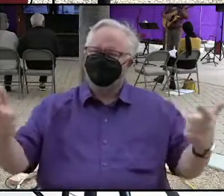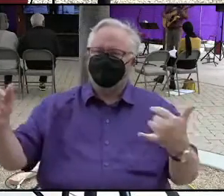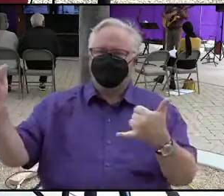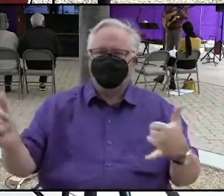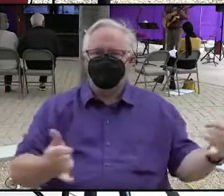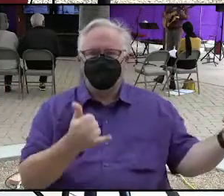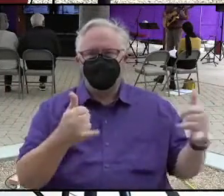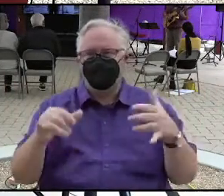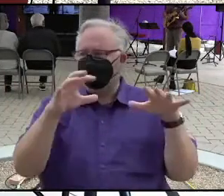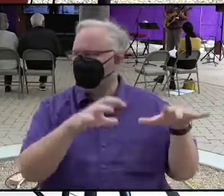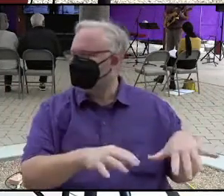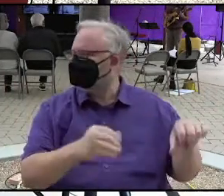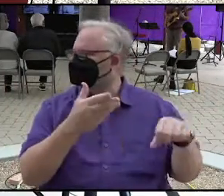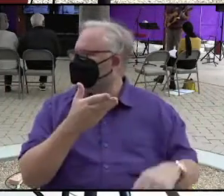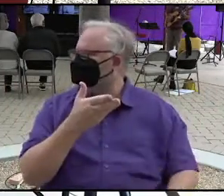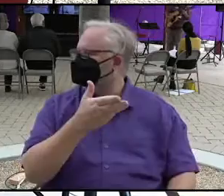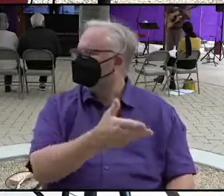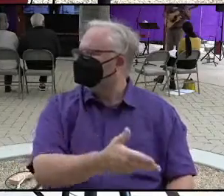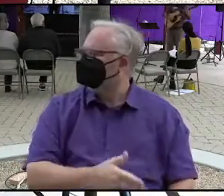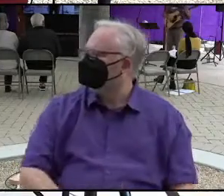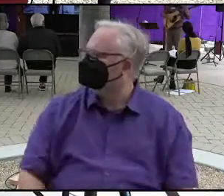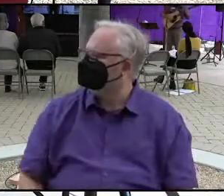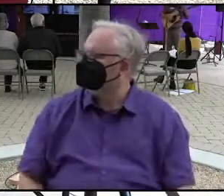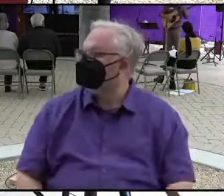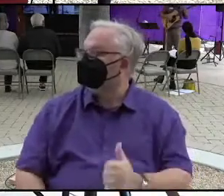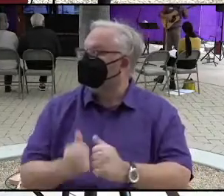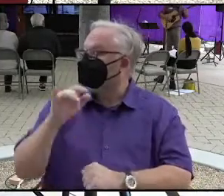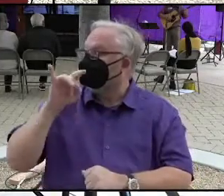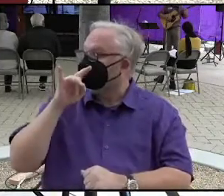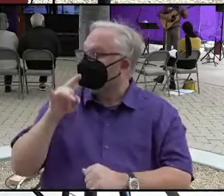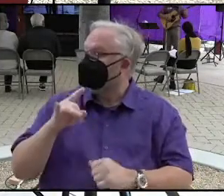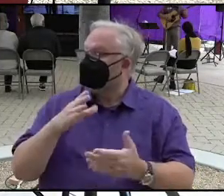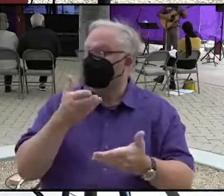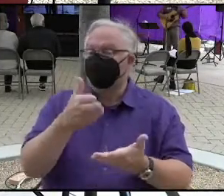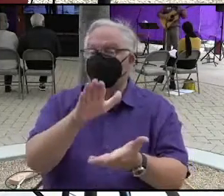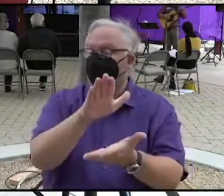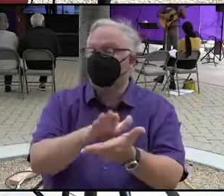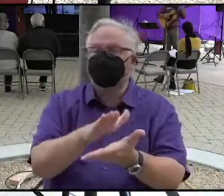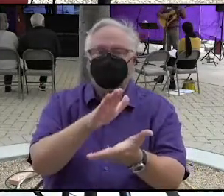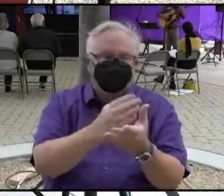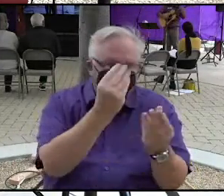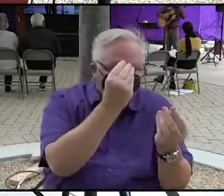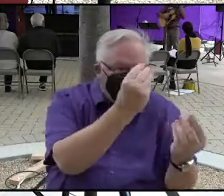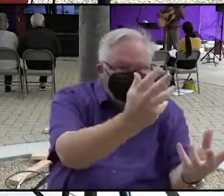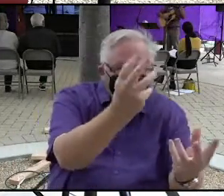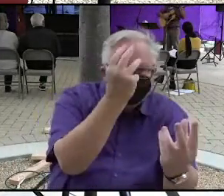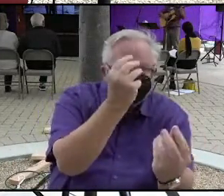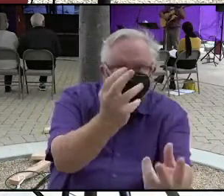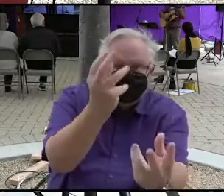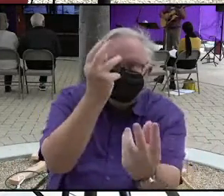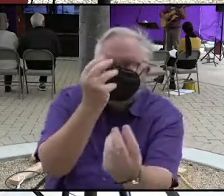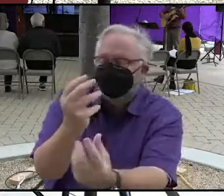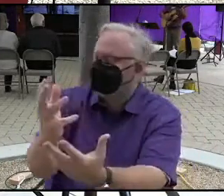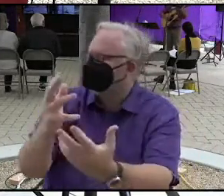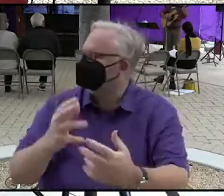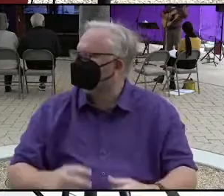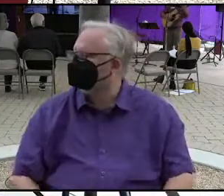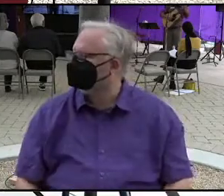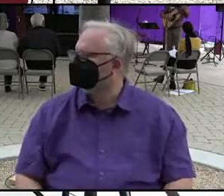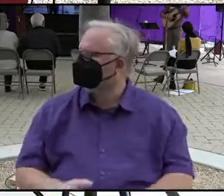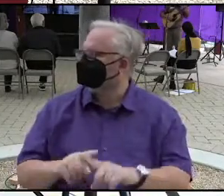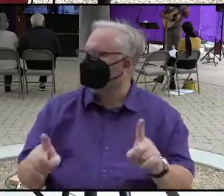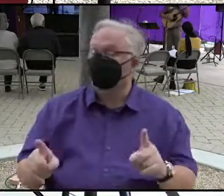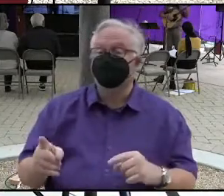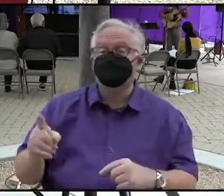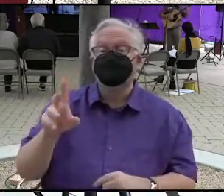at Sue's, most kids at the school got the news, but